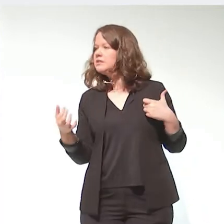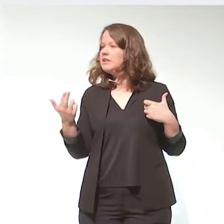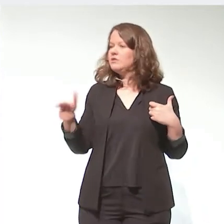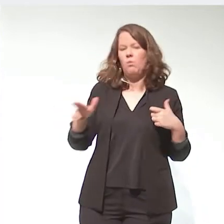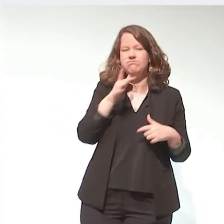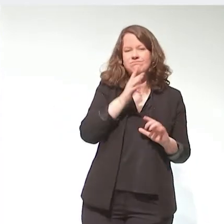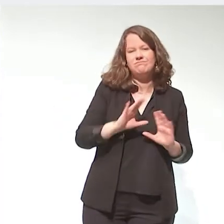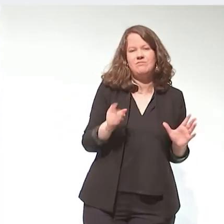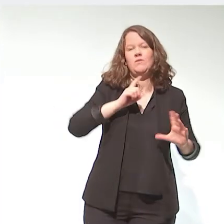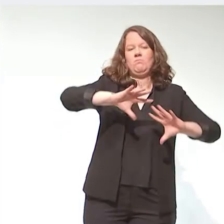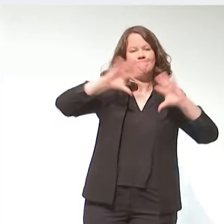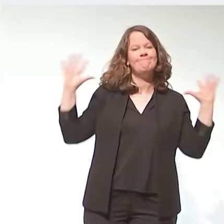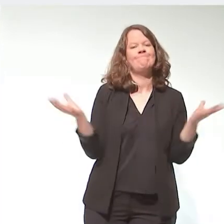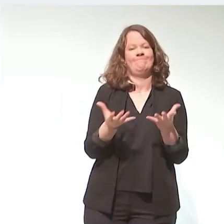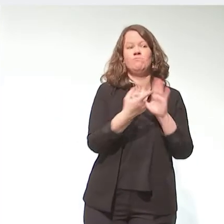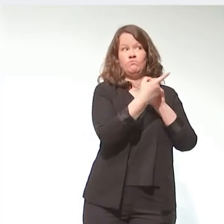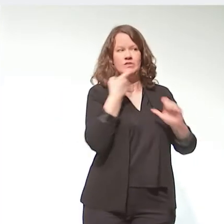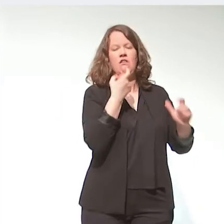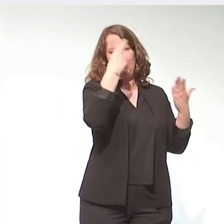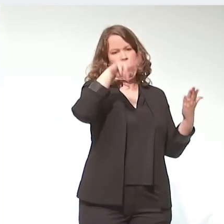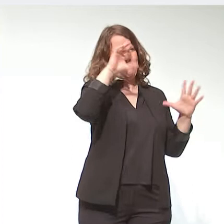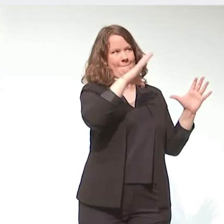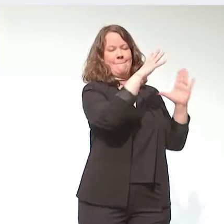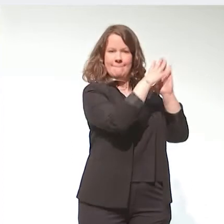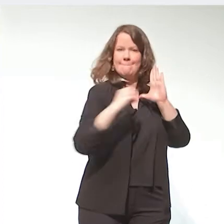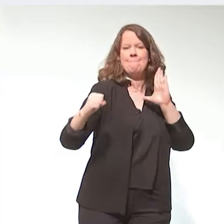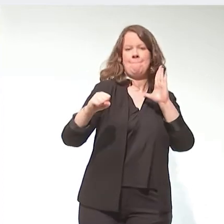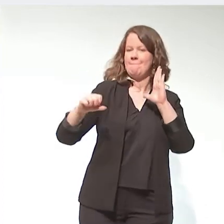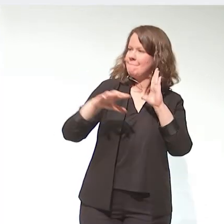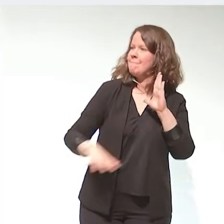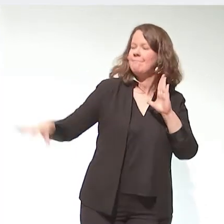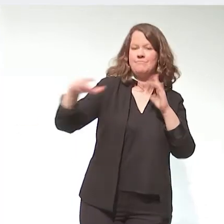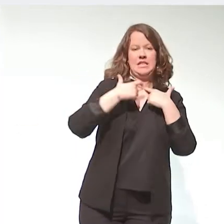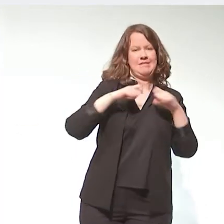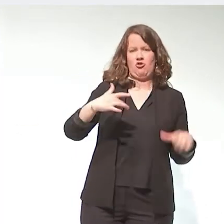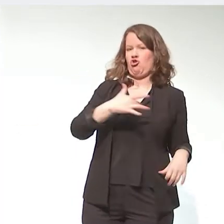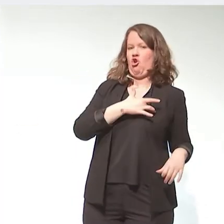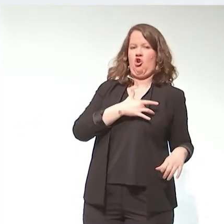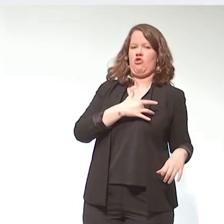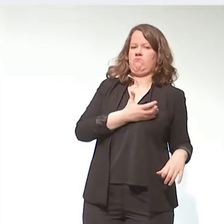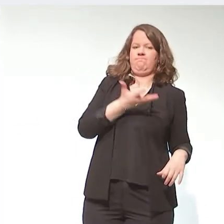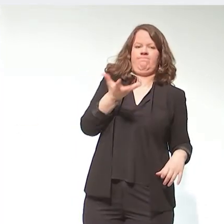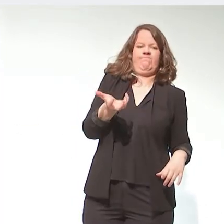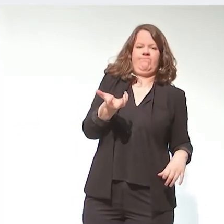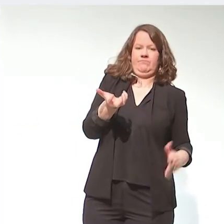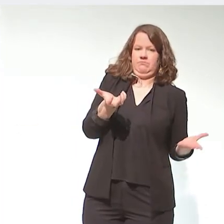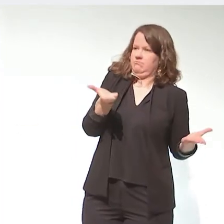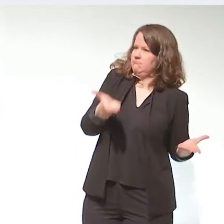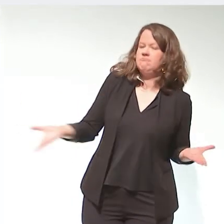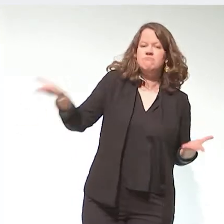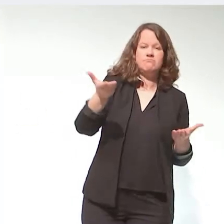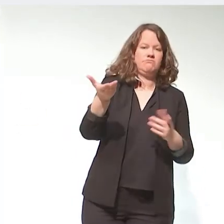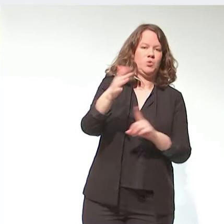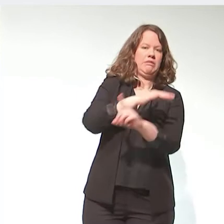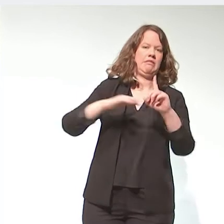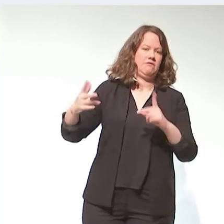not include the same requirements as the European Accessibility Act. This